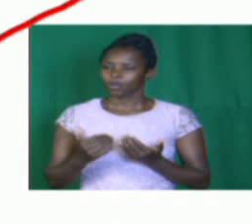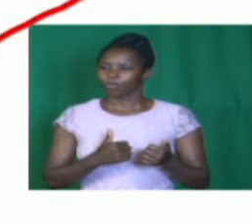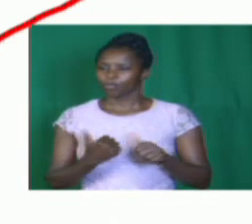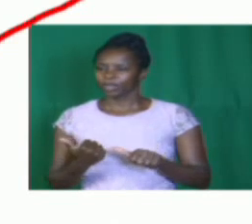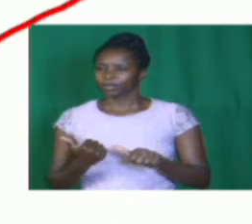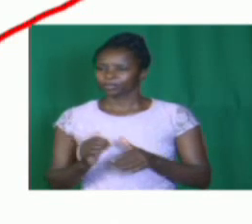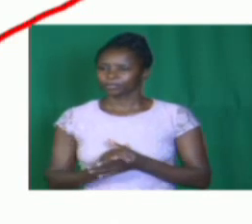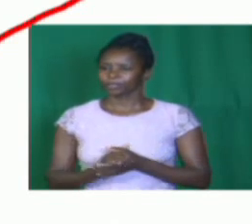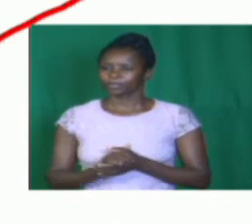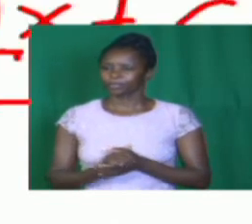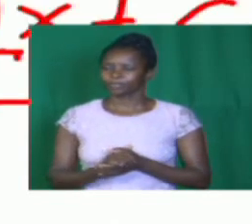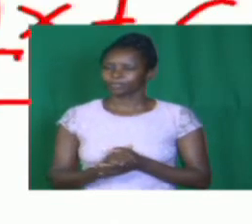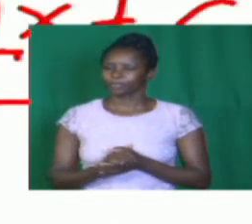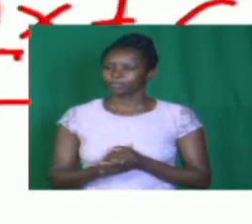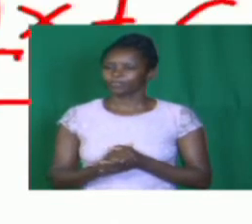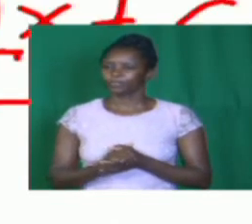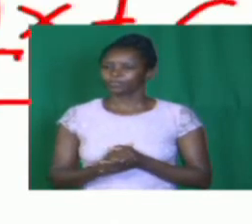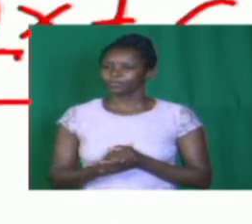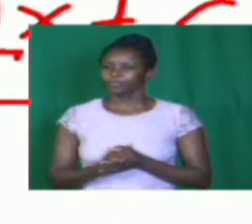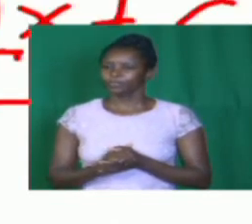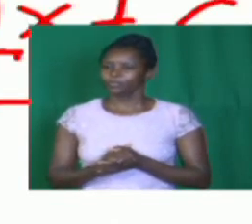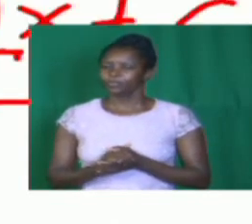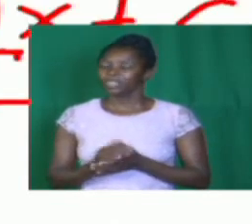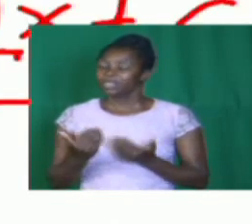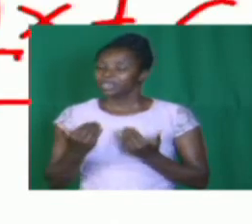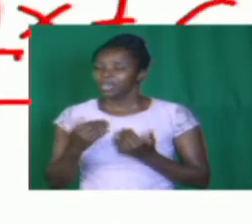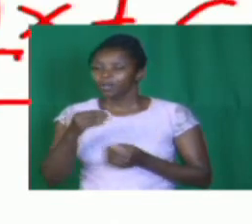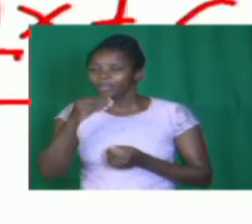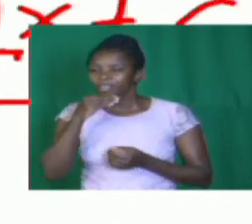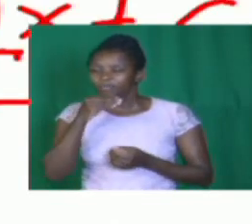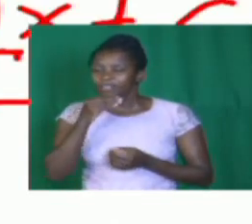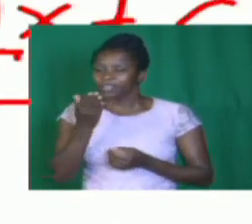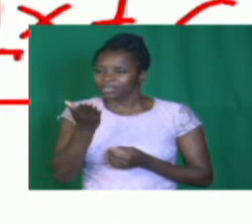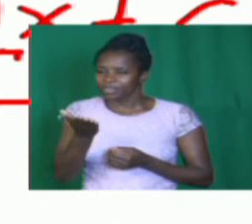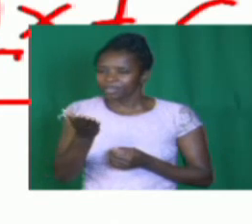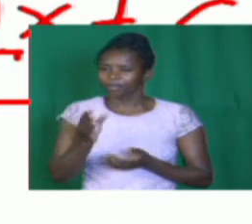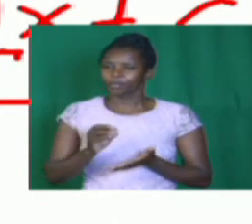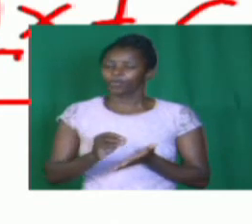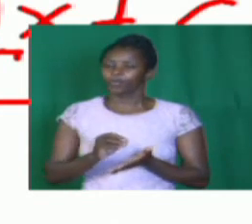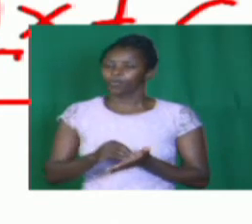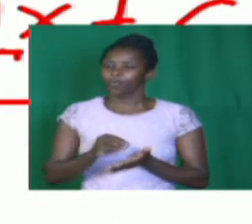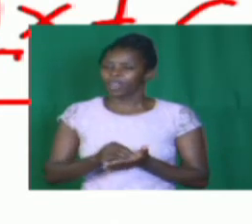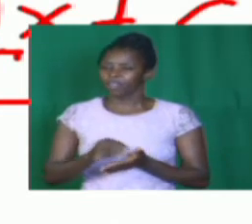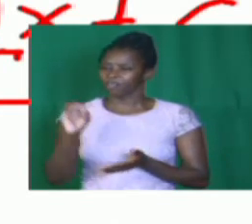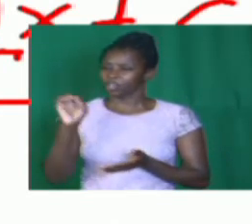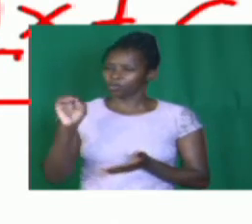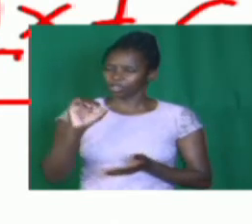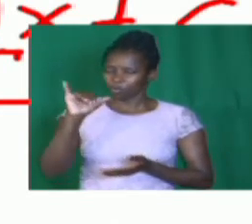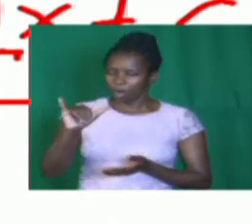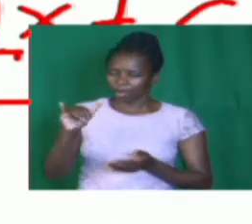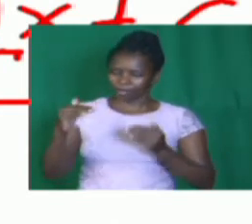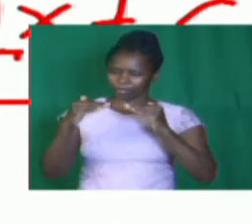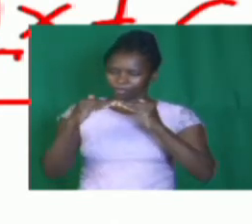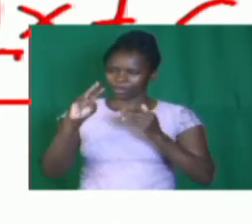then to our slide. So it means here, because we have the equation y is equal to mx